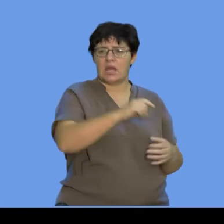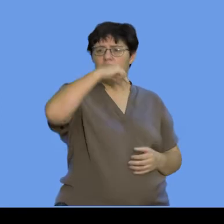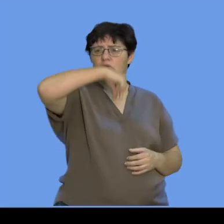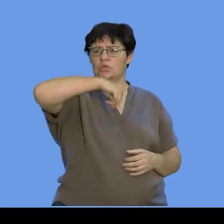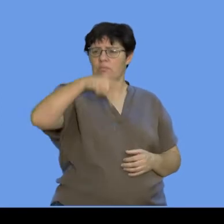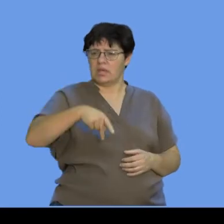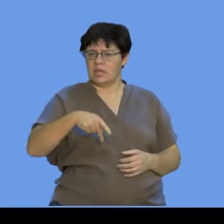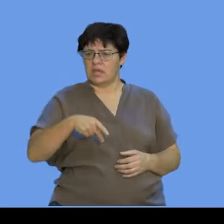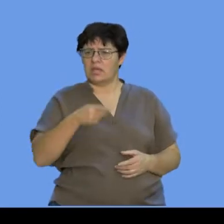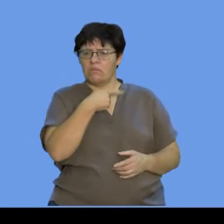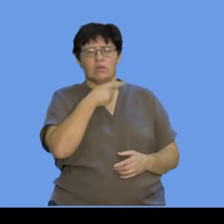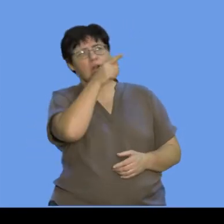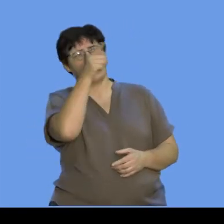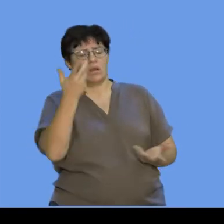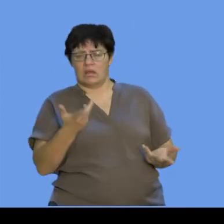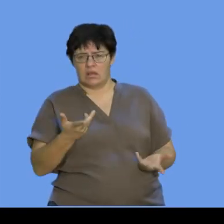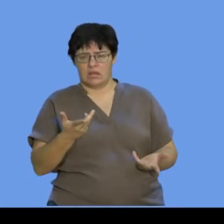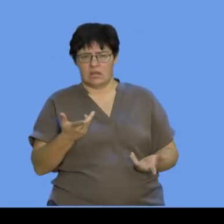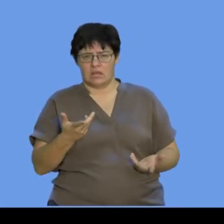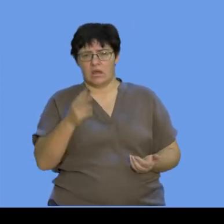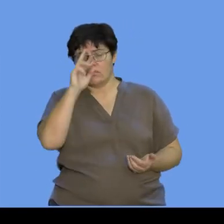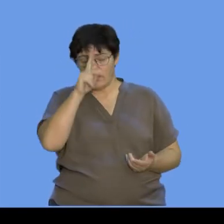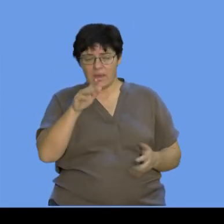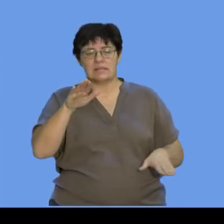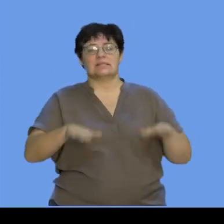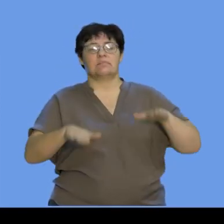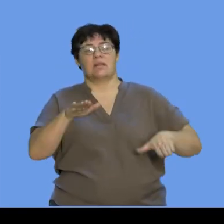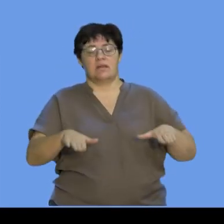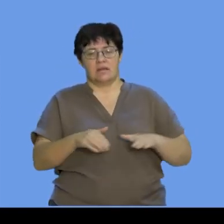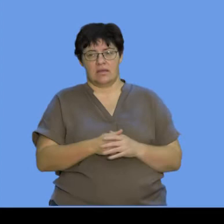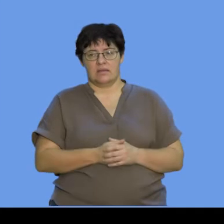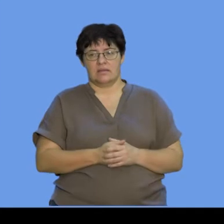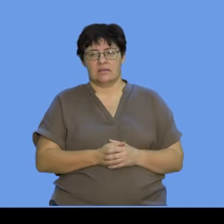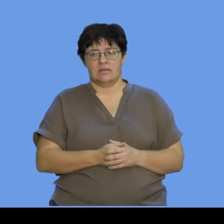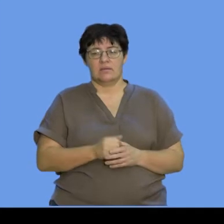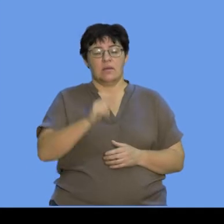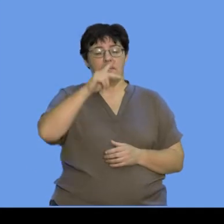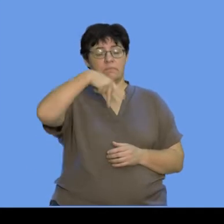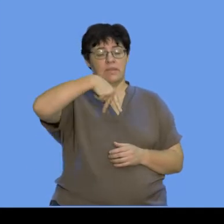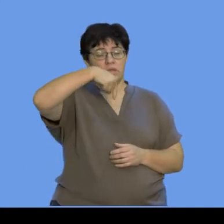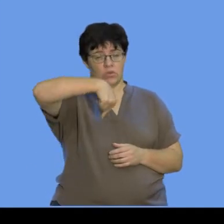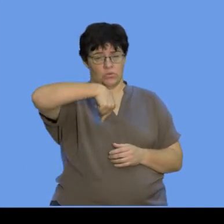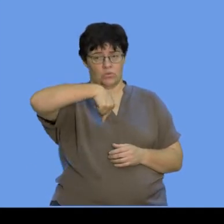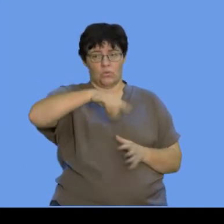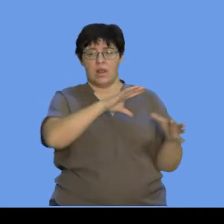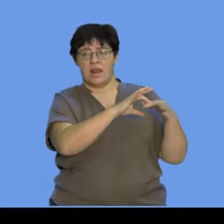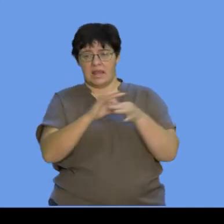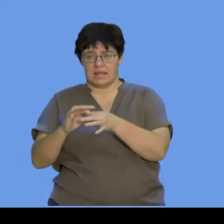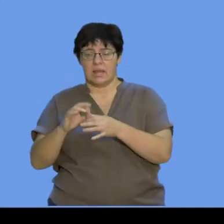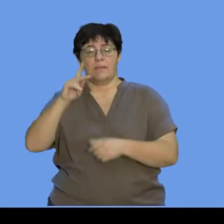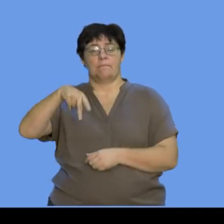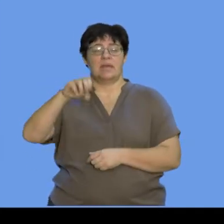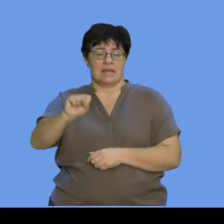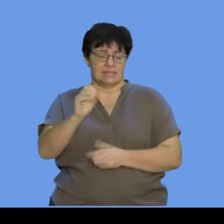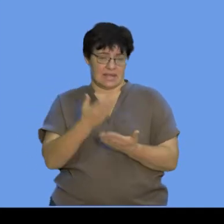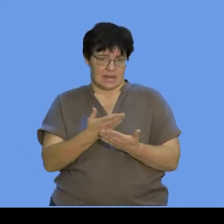QP to anything that I spoke about. Remember the ratio, the similarity that we proved. PQ can be linked